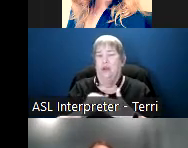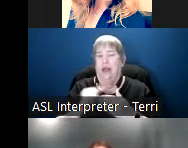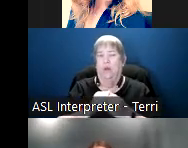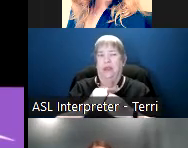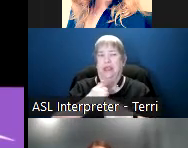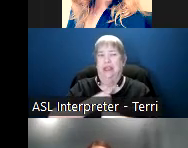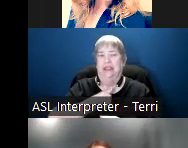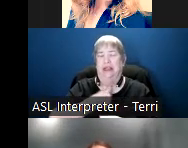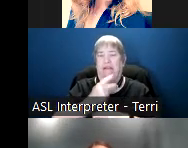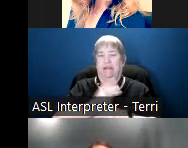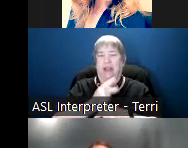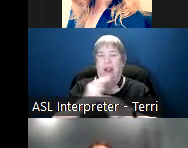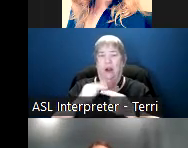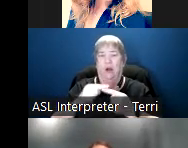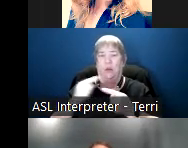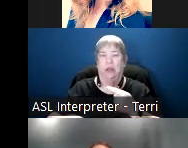slide.